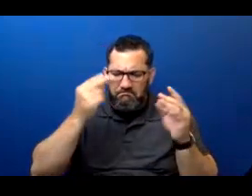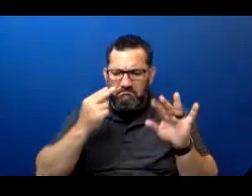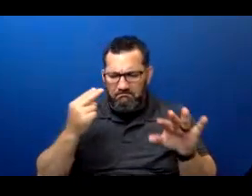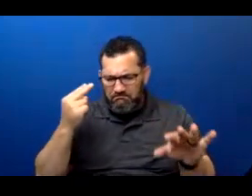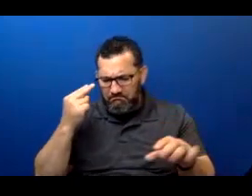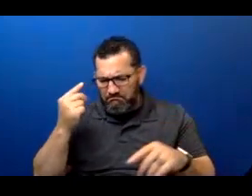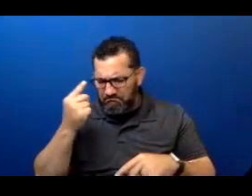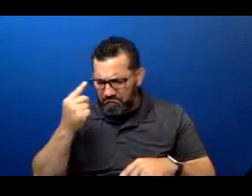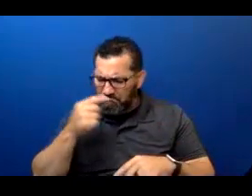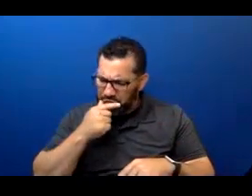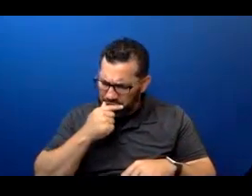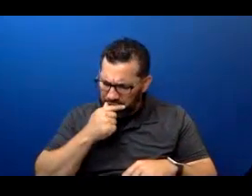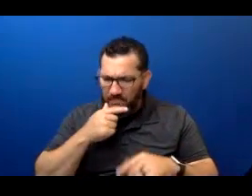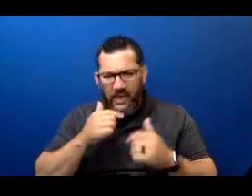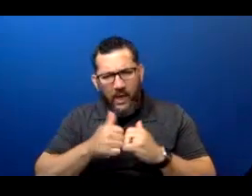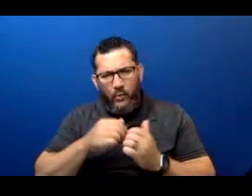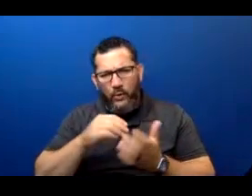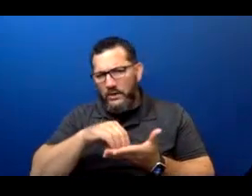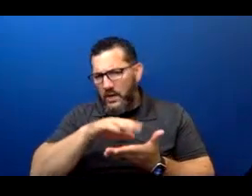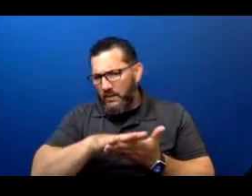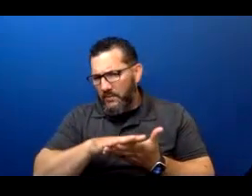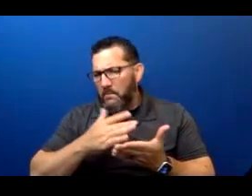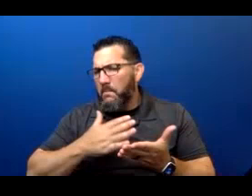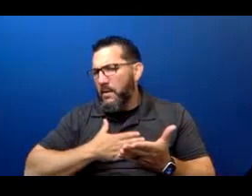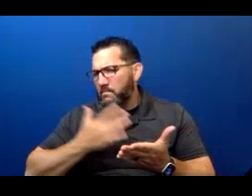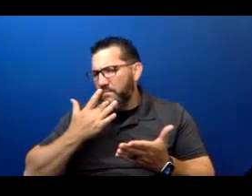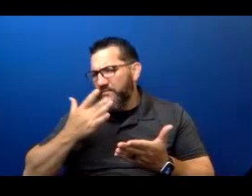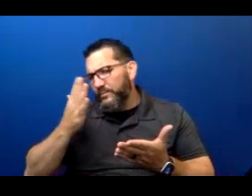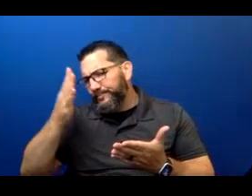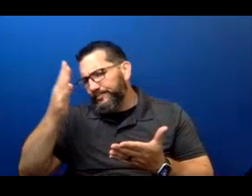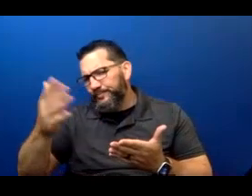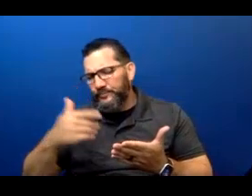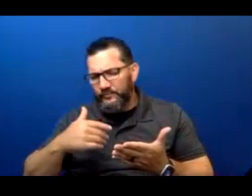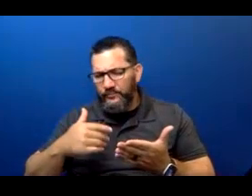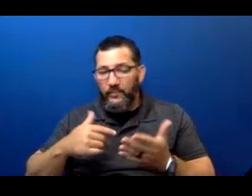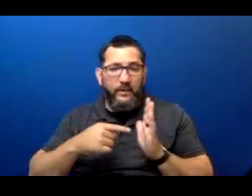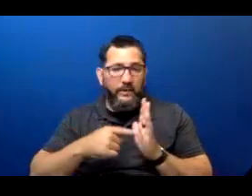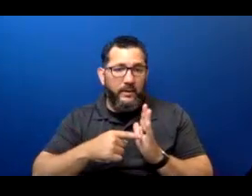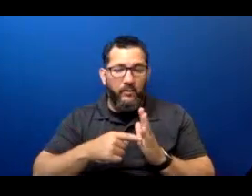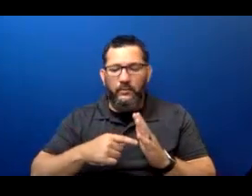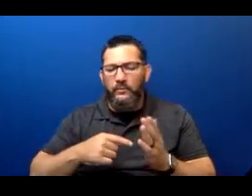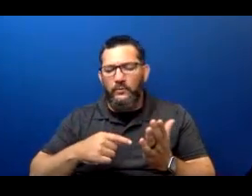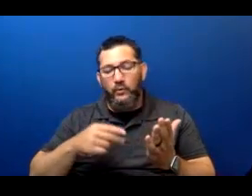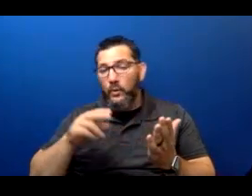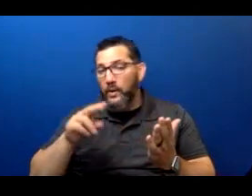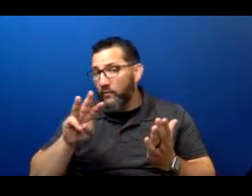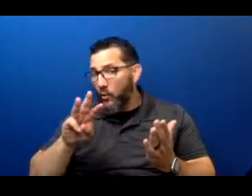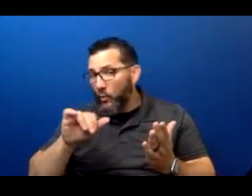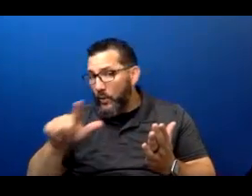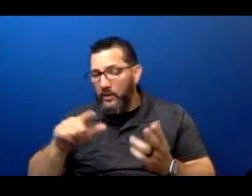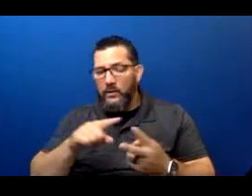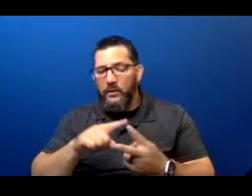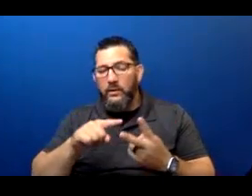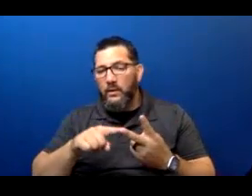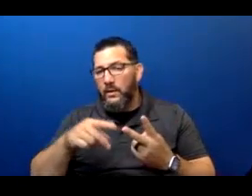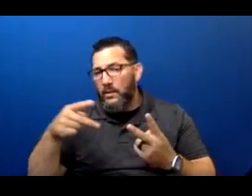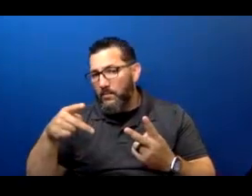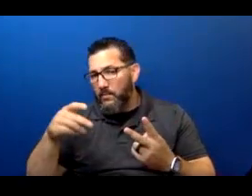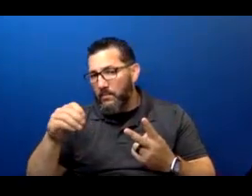about how you document your preferences using vehicles such as living wills and power of attorneys and